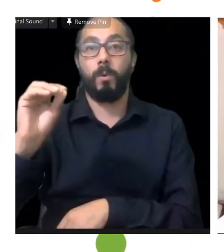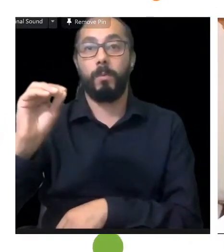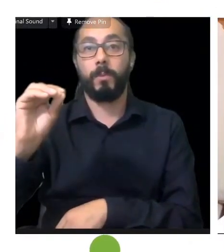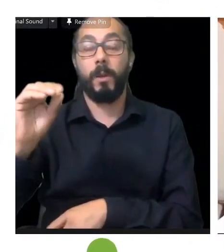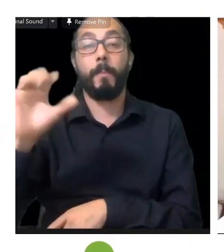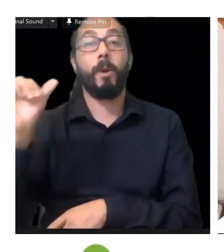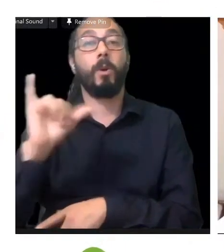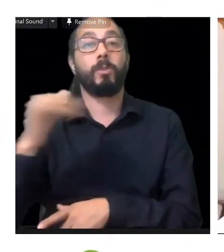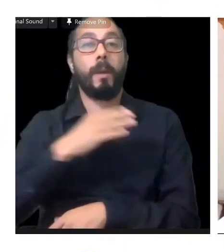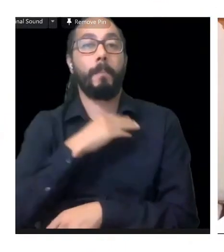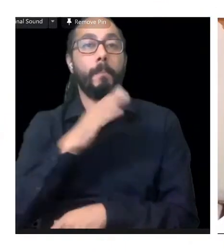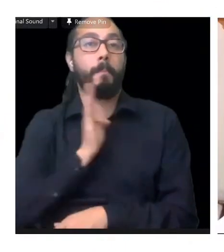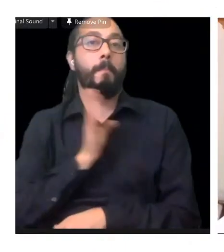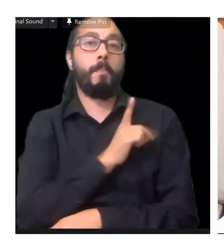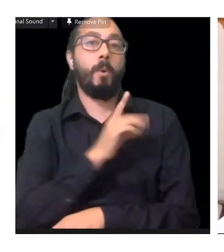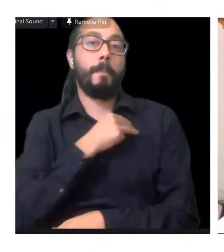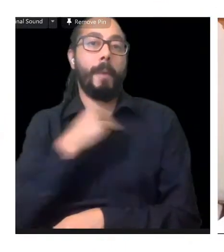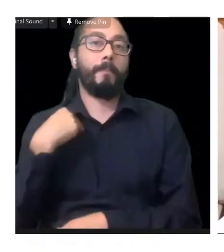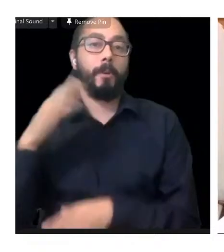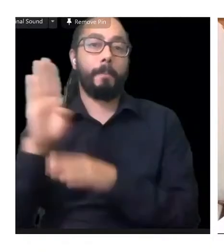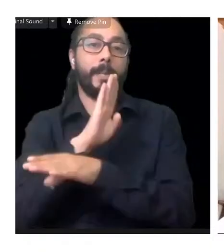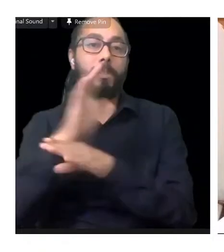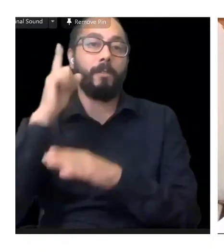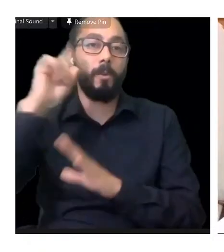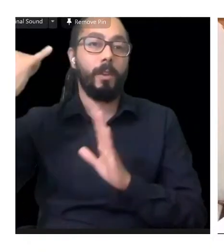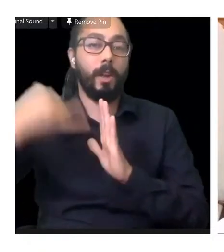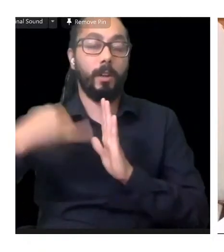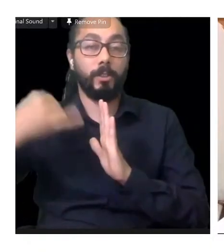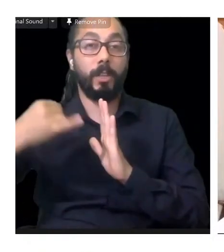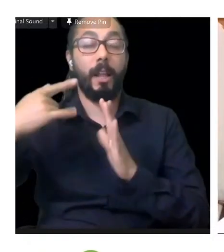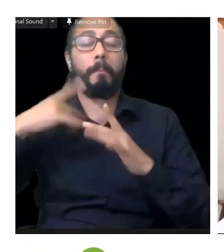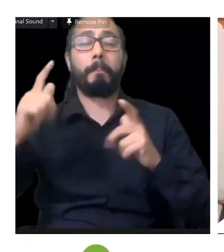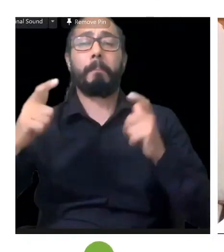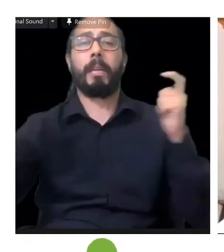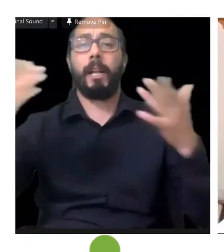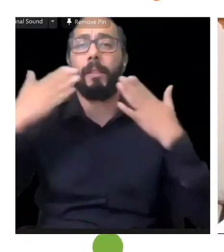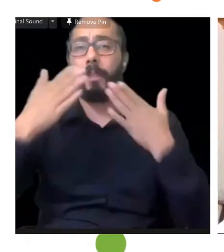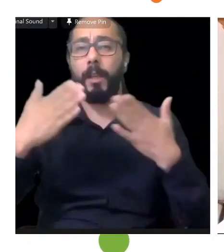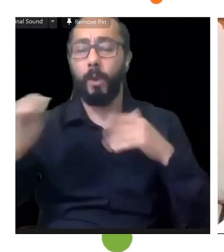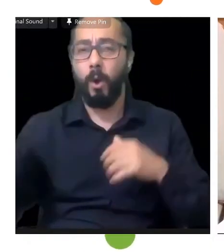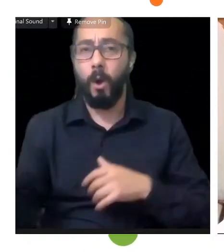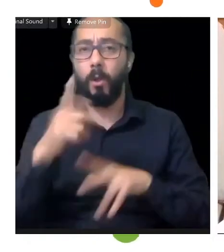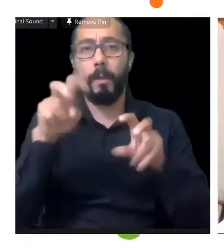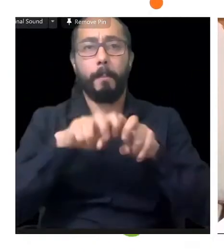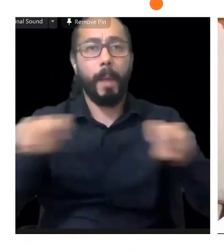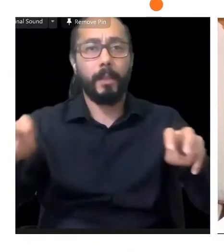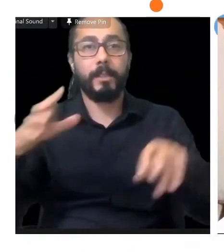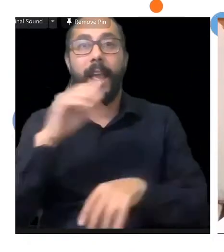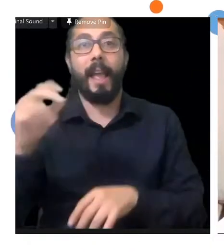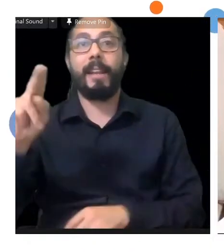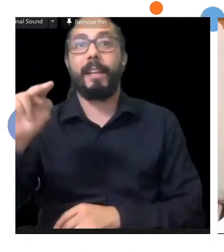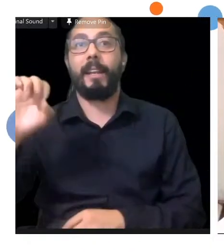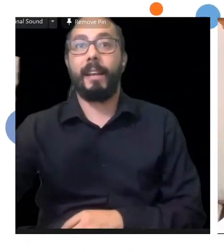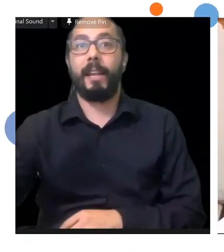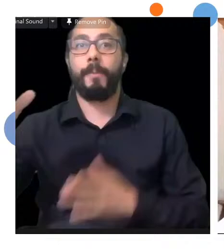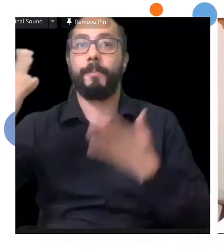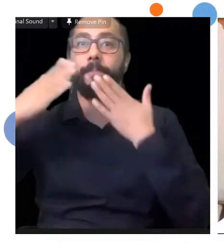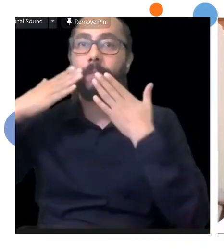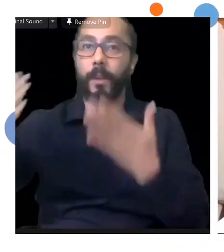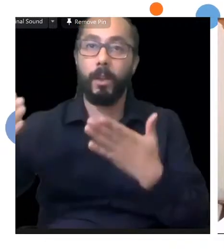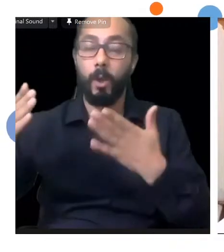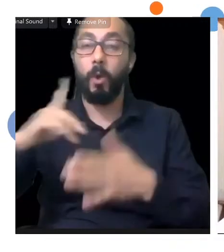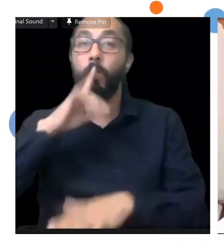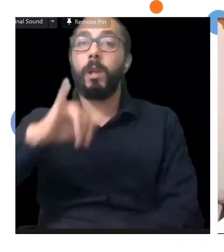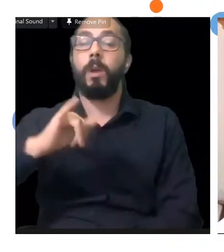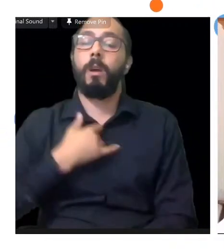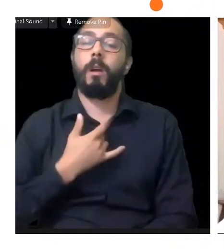And just want to say a huge thank you to all the panelists and to Nick. We're really pleased and proud